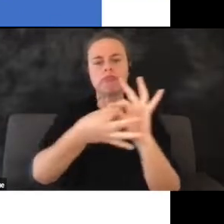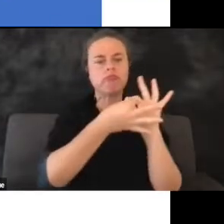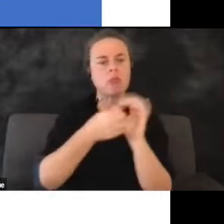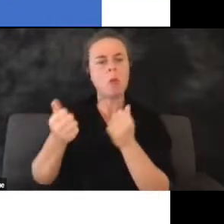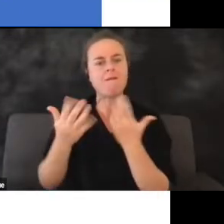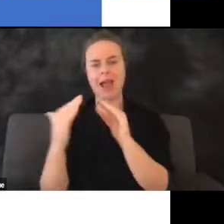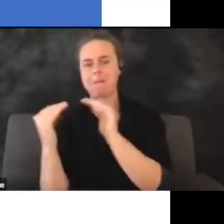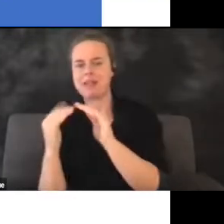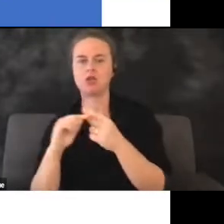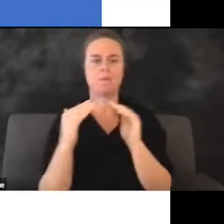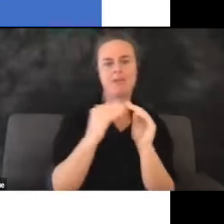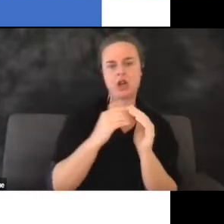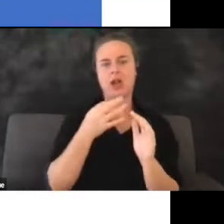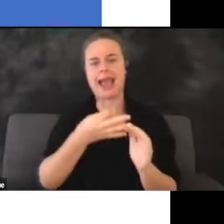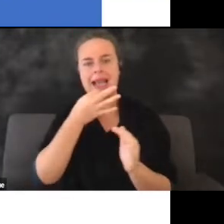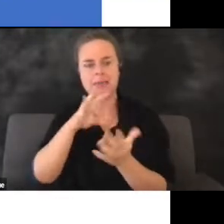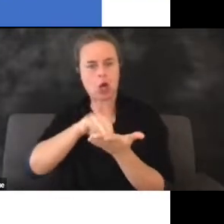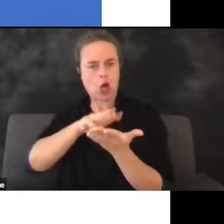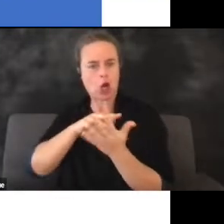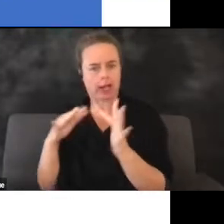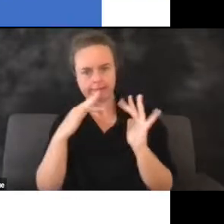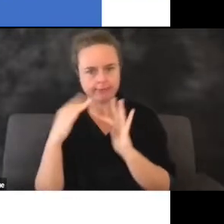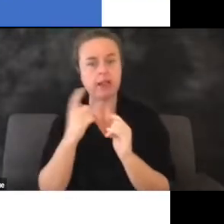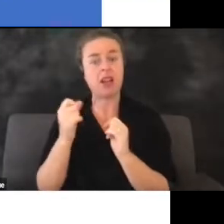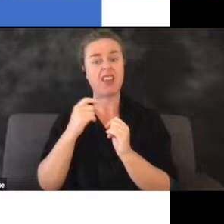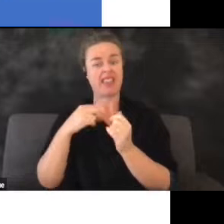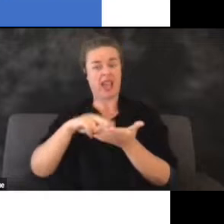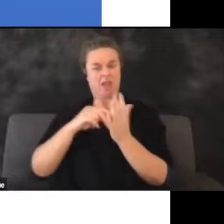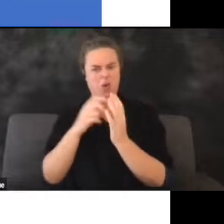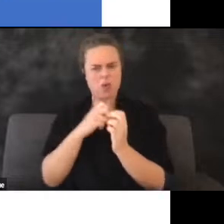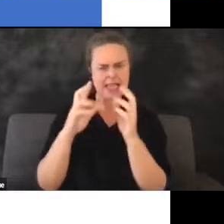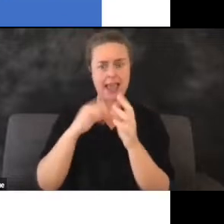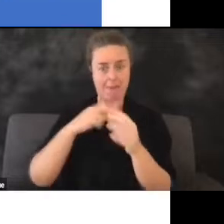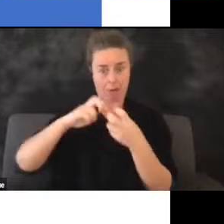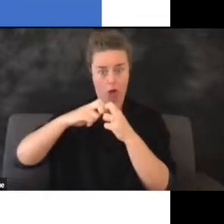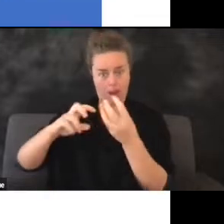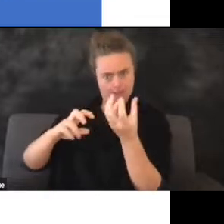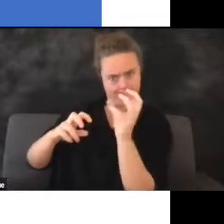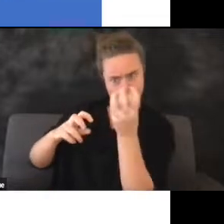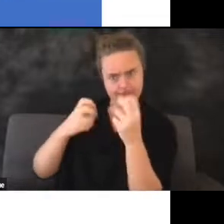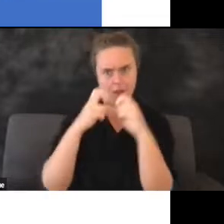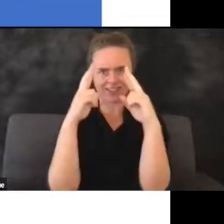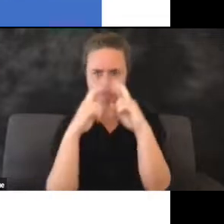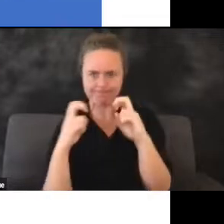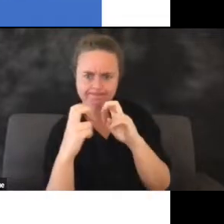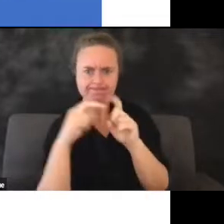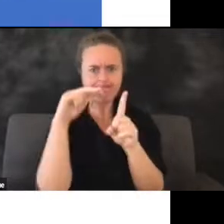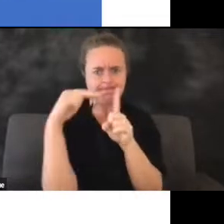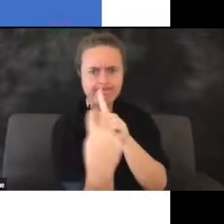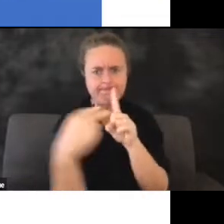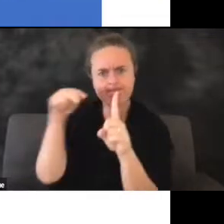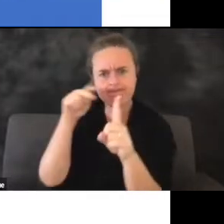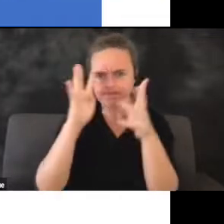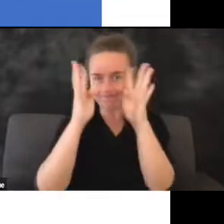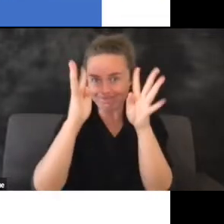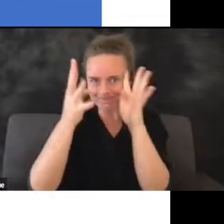communities, peer organizations come together to focus on a problem, explore the challenges, and co-create solutions. This past week, I